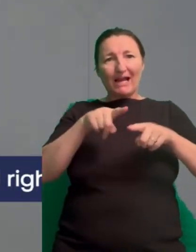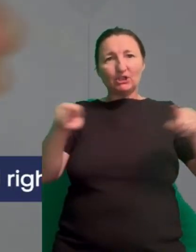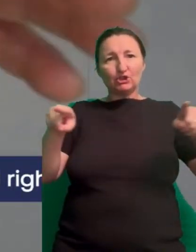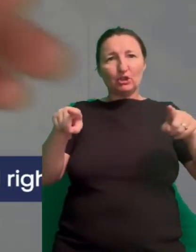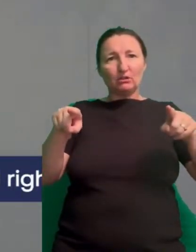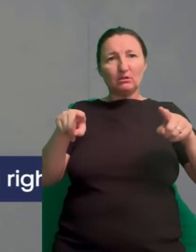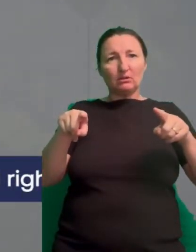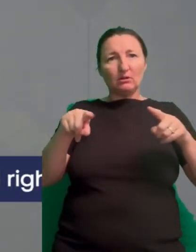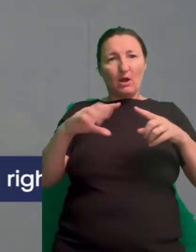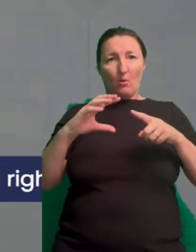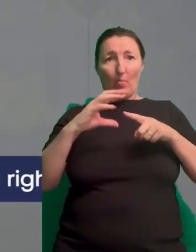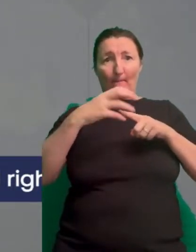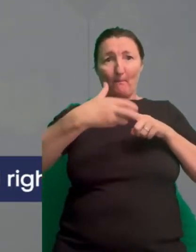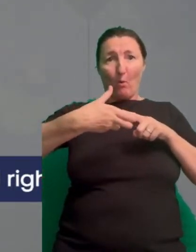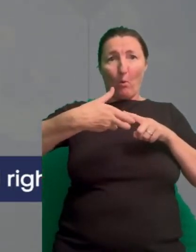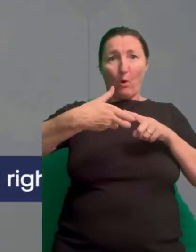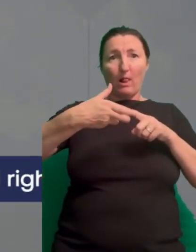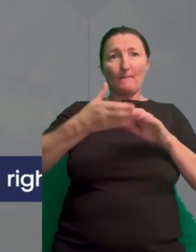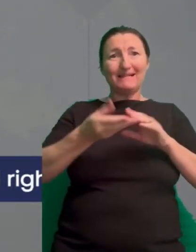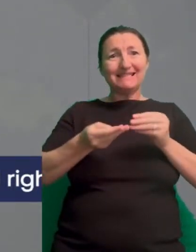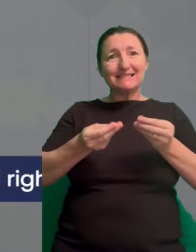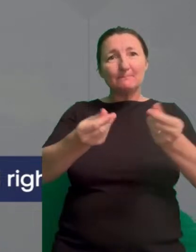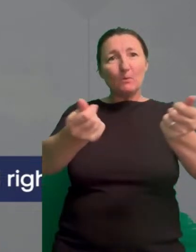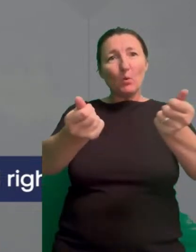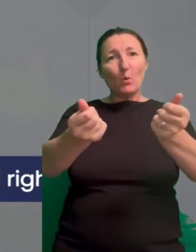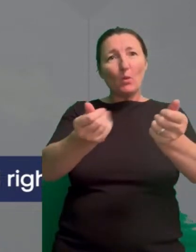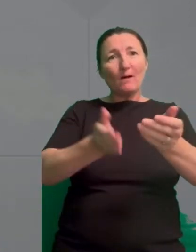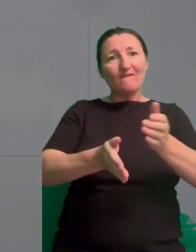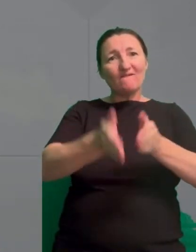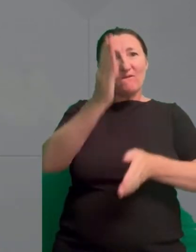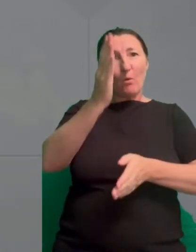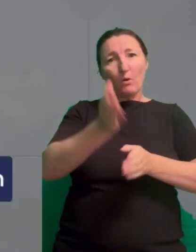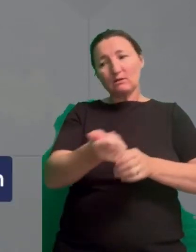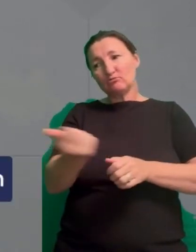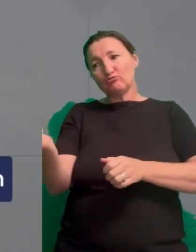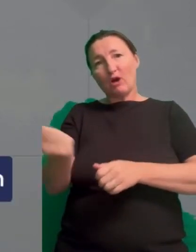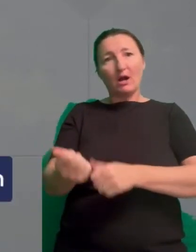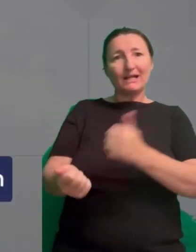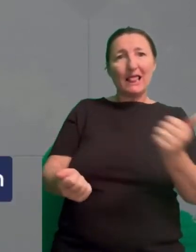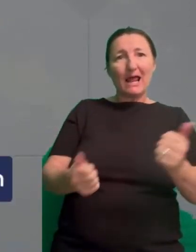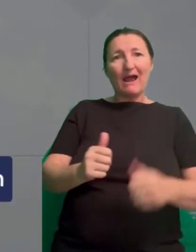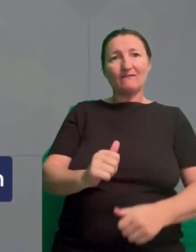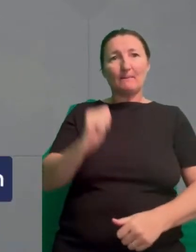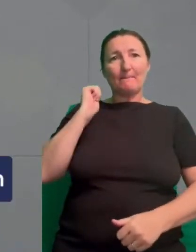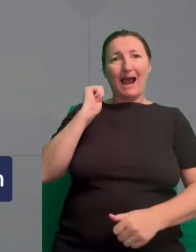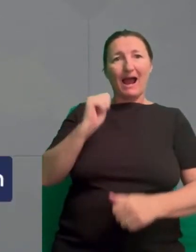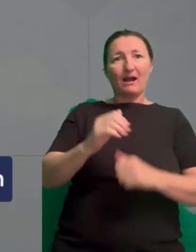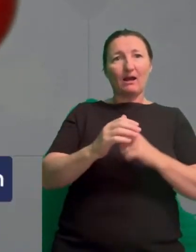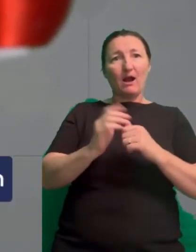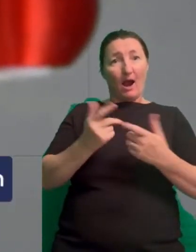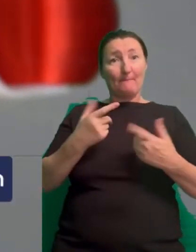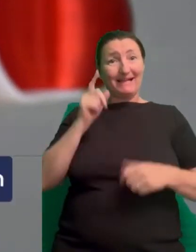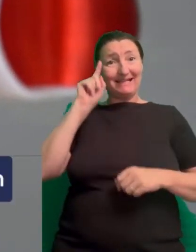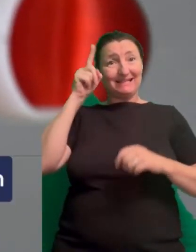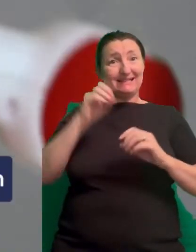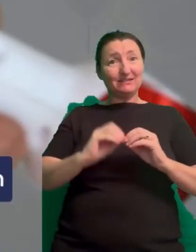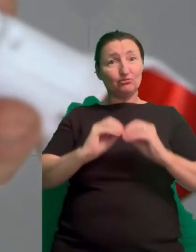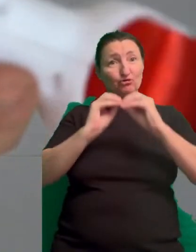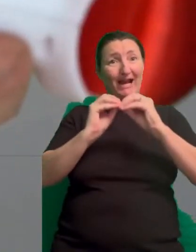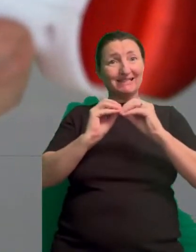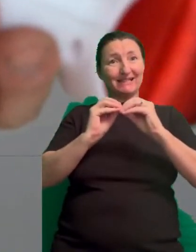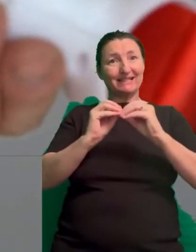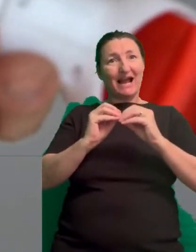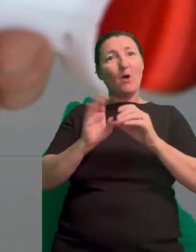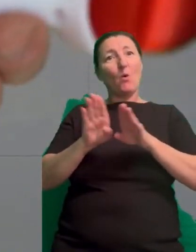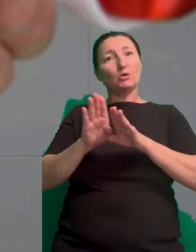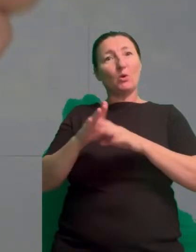goes smoothly forwards and backwards and left and right. It is invented by myself and my industrial